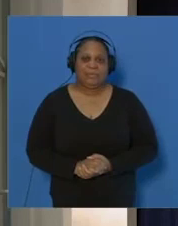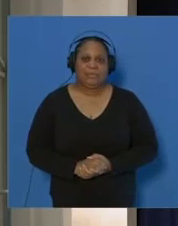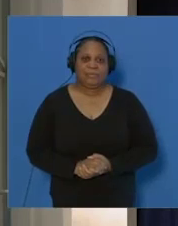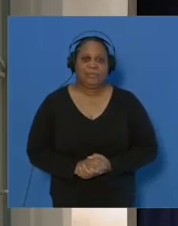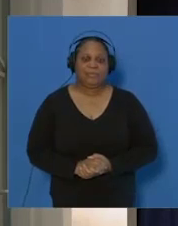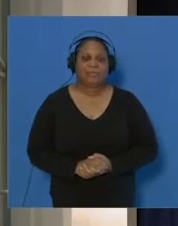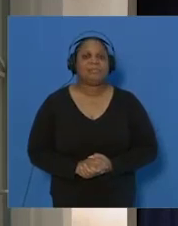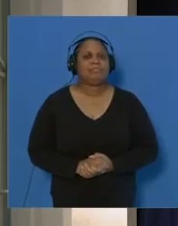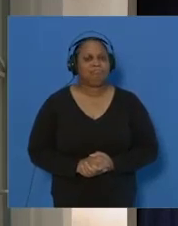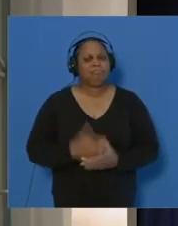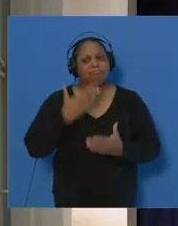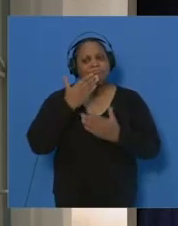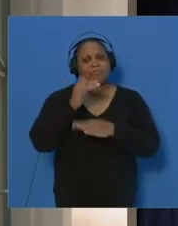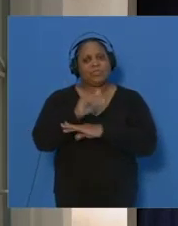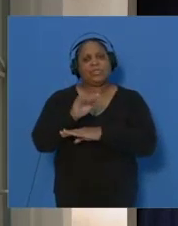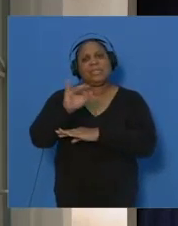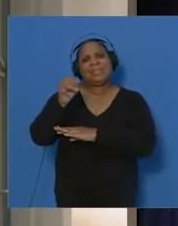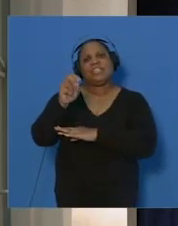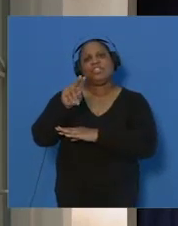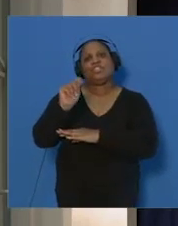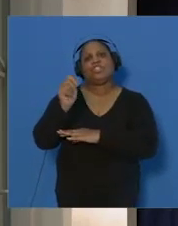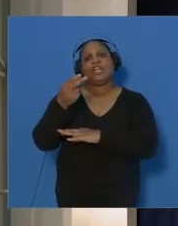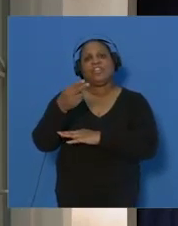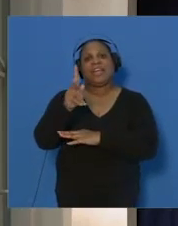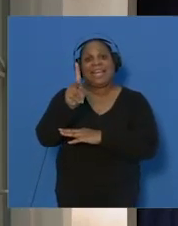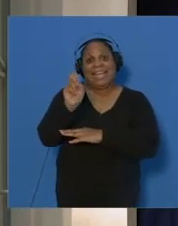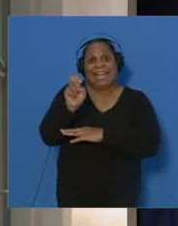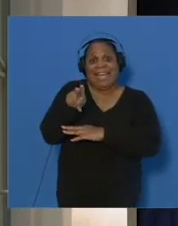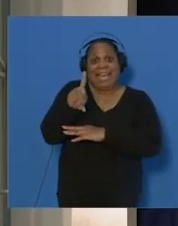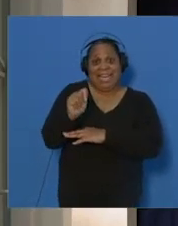Good evening, everyone. Jonathan Kent from the Royal Gazette.